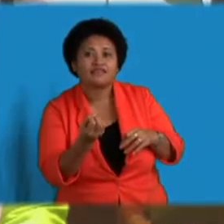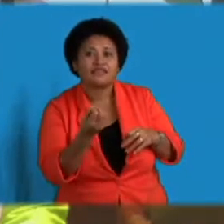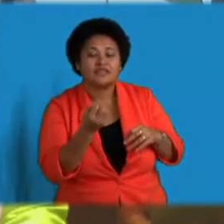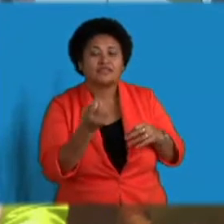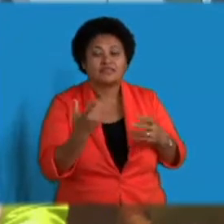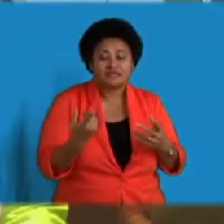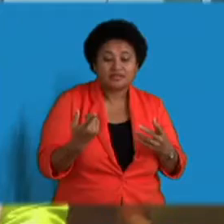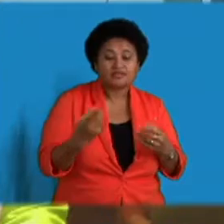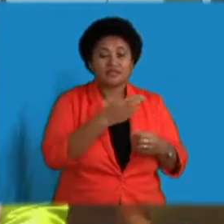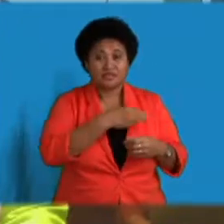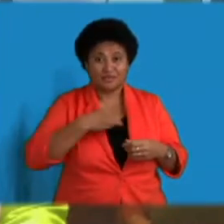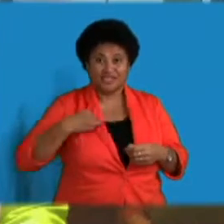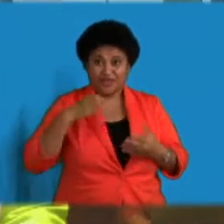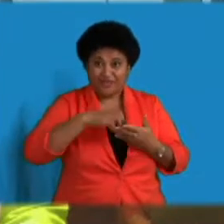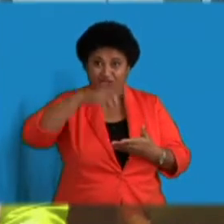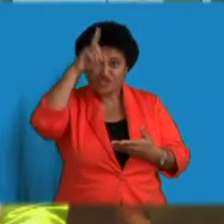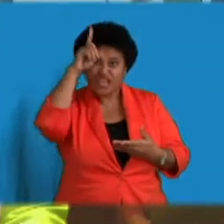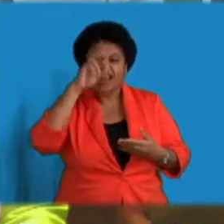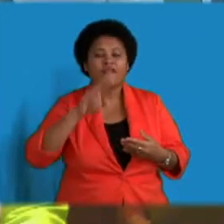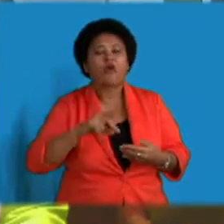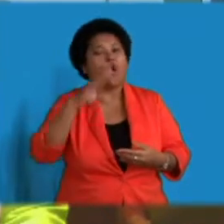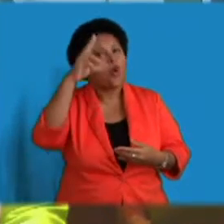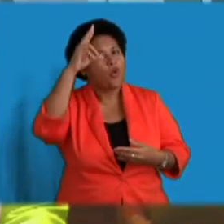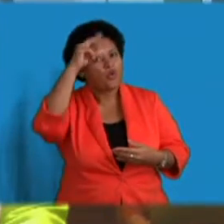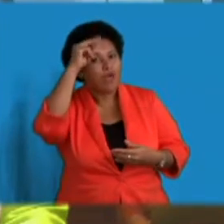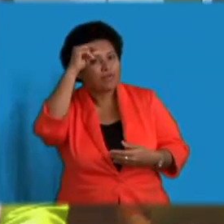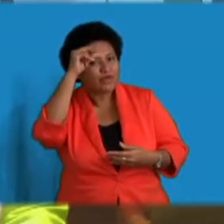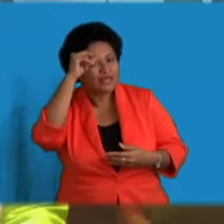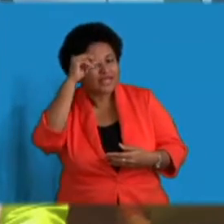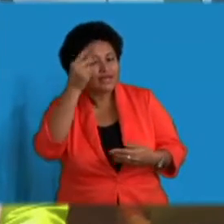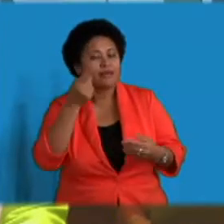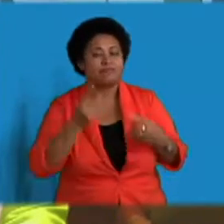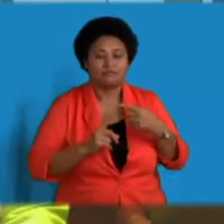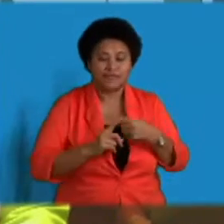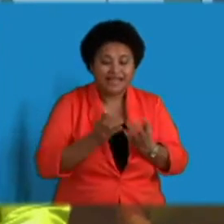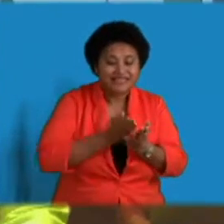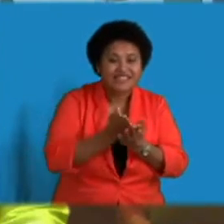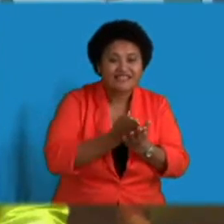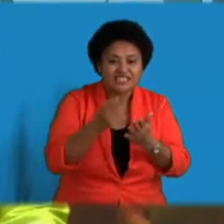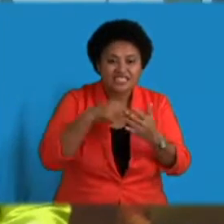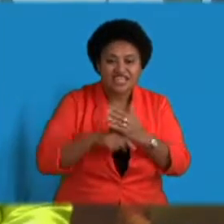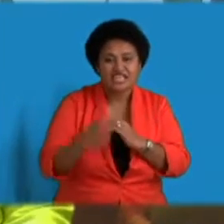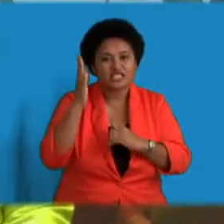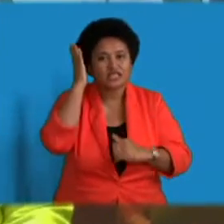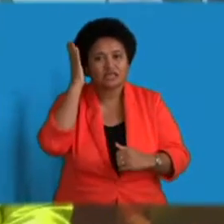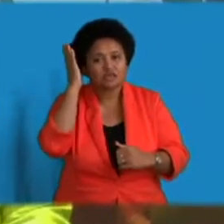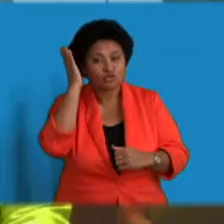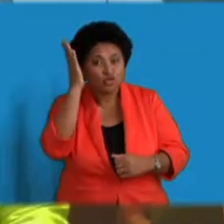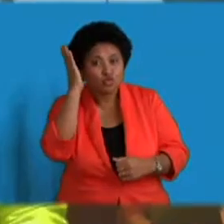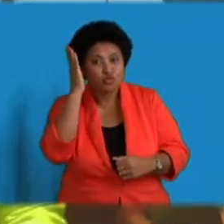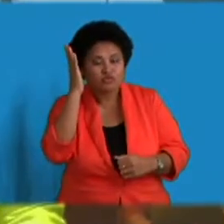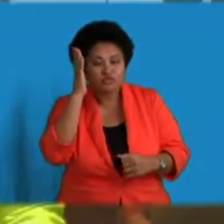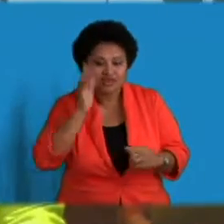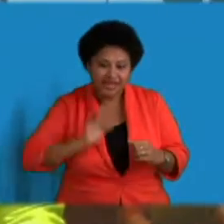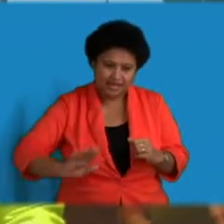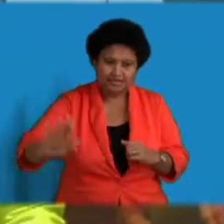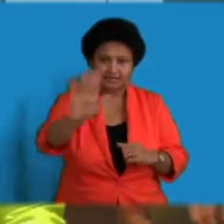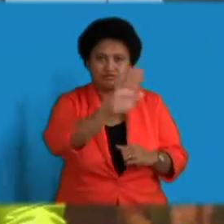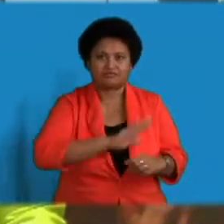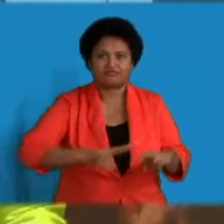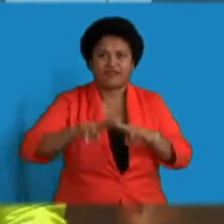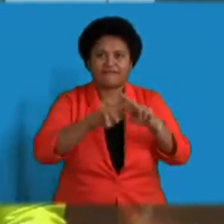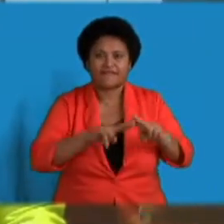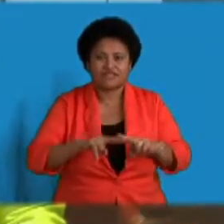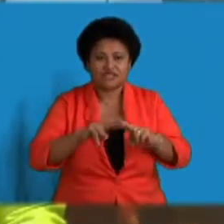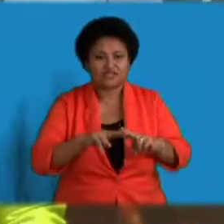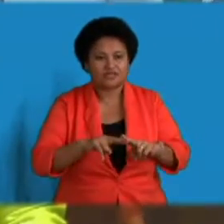to strengthen library facilities and services in schools around the country? Thank you. Thank you. Honourable Minister